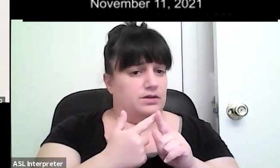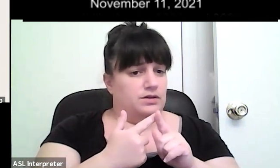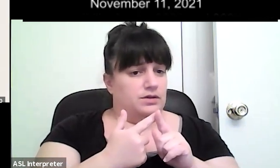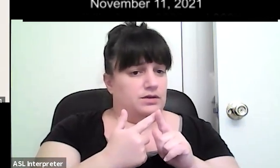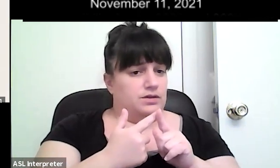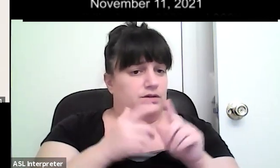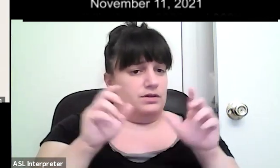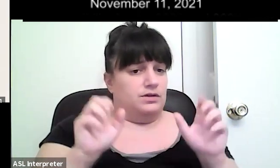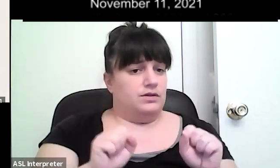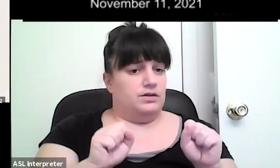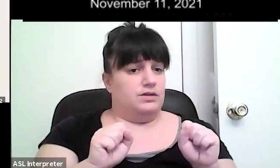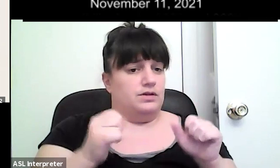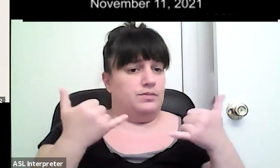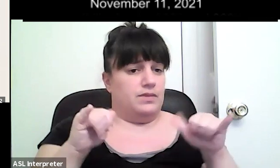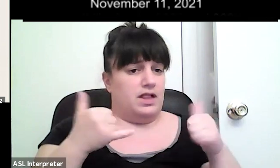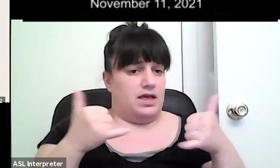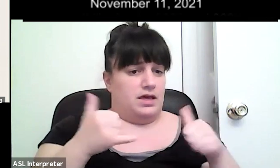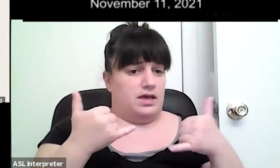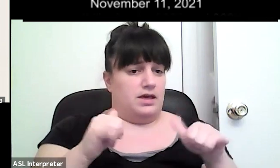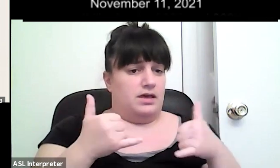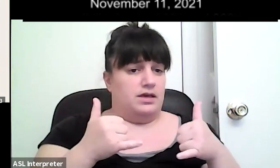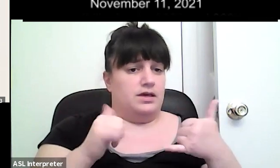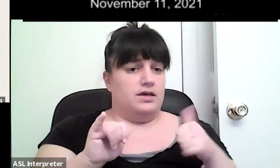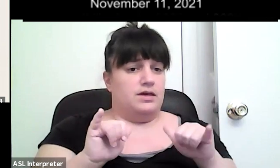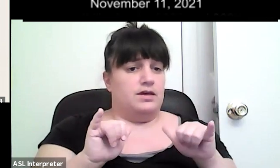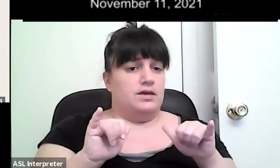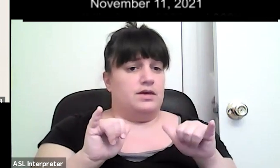this can be played,